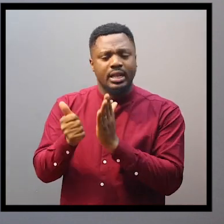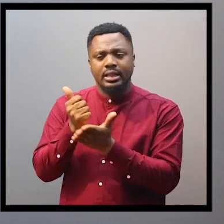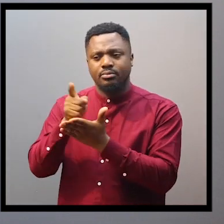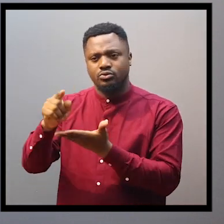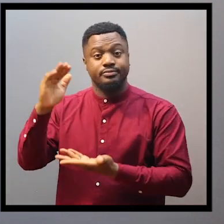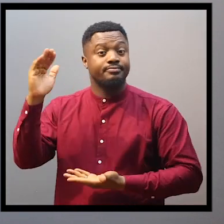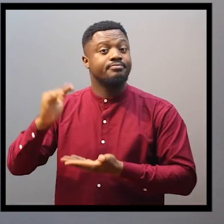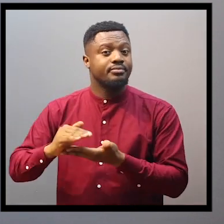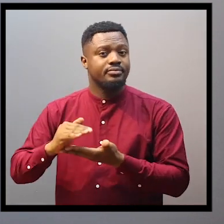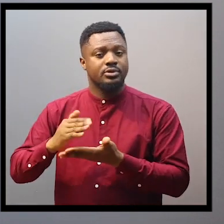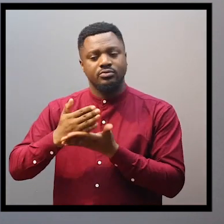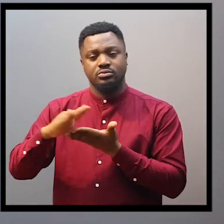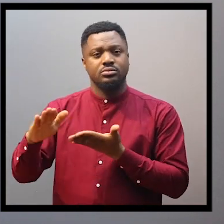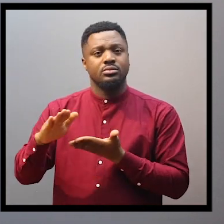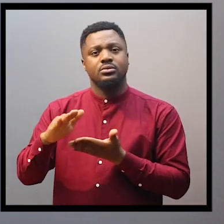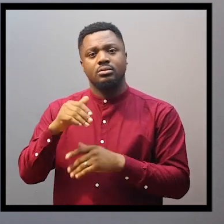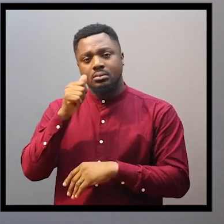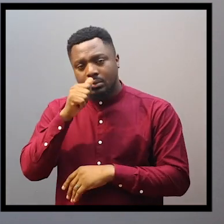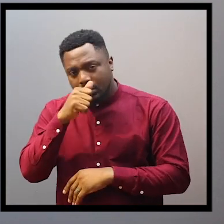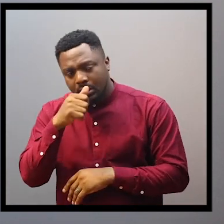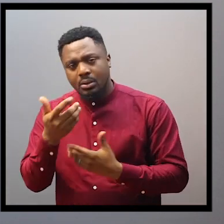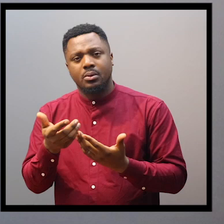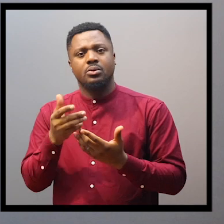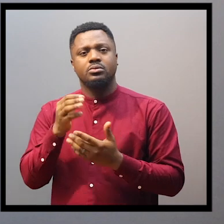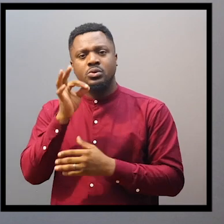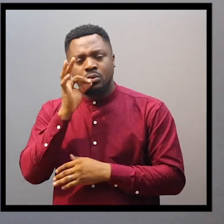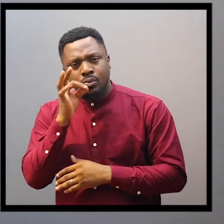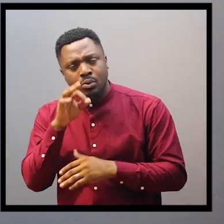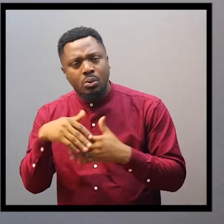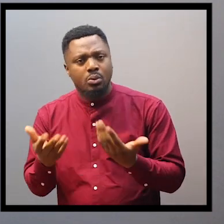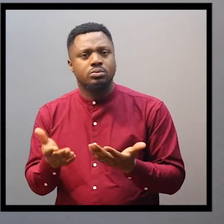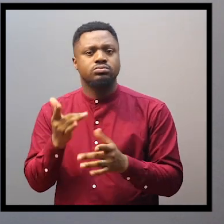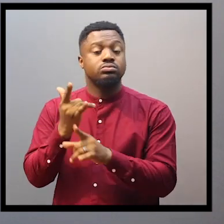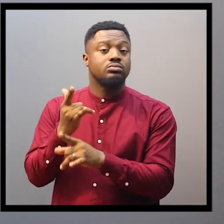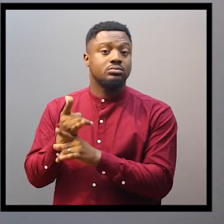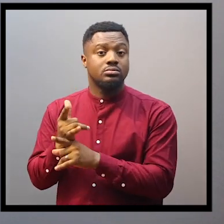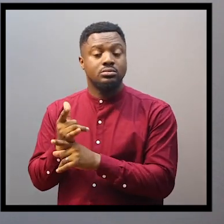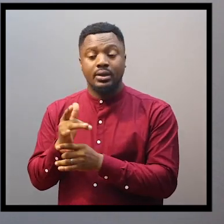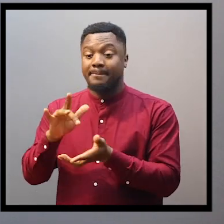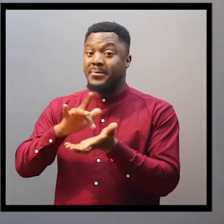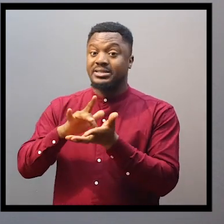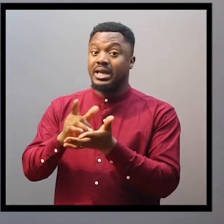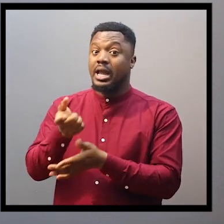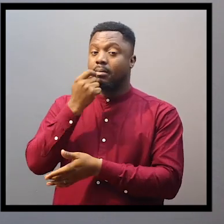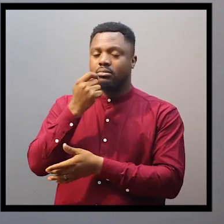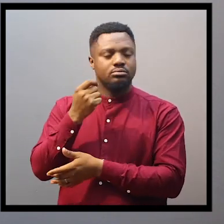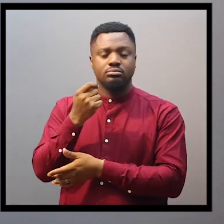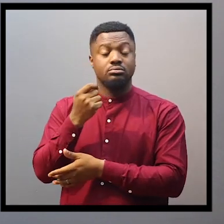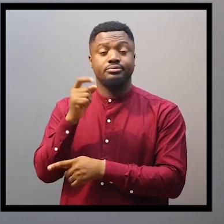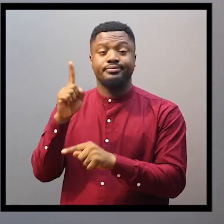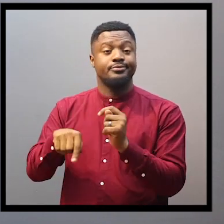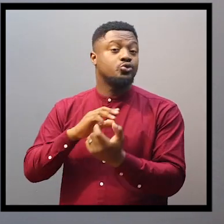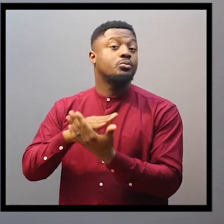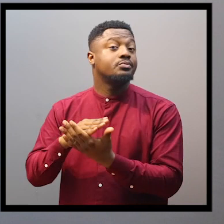help them stay away from these substances or the behaviors. Medications are not the mainstay in the management